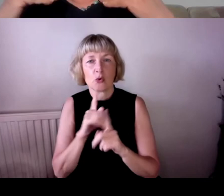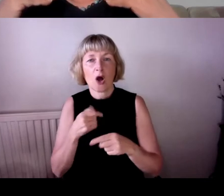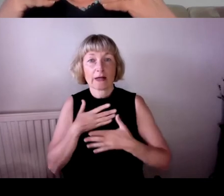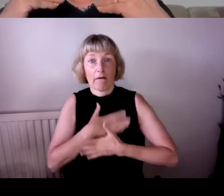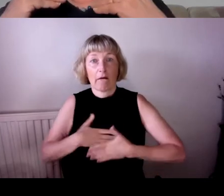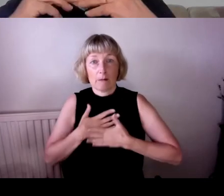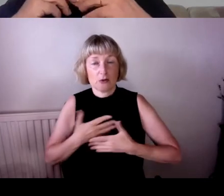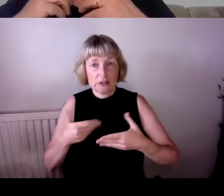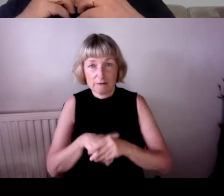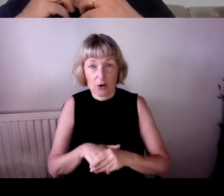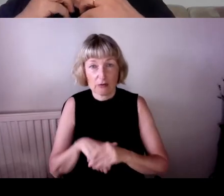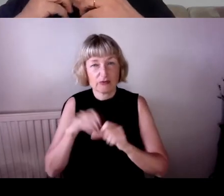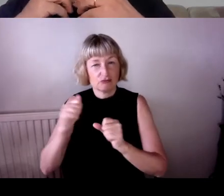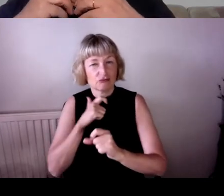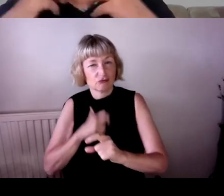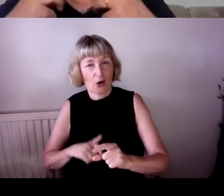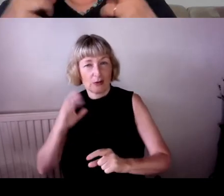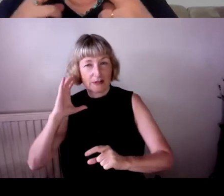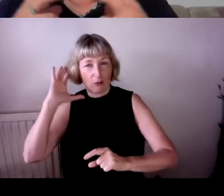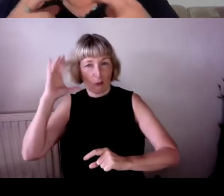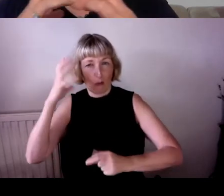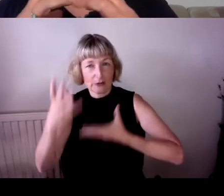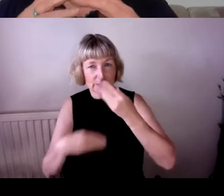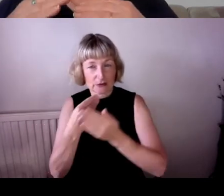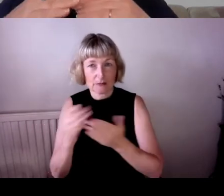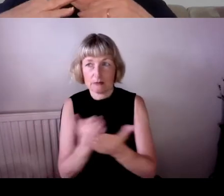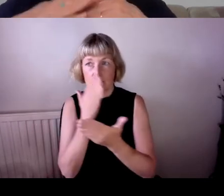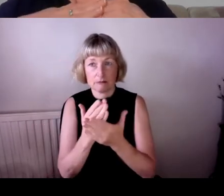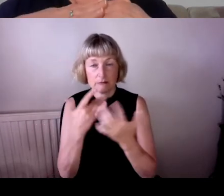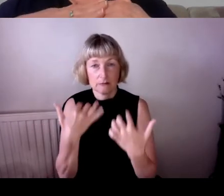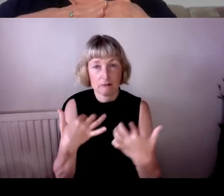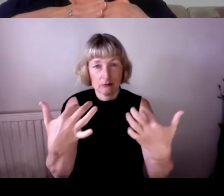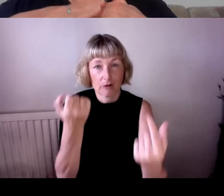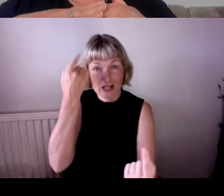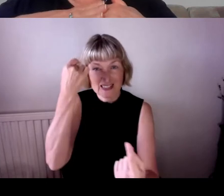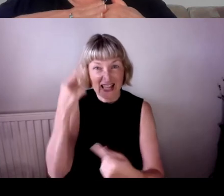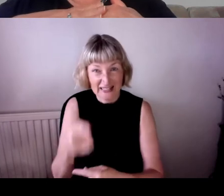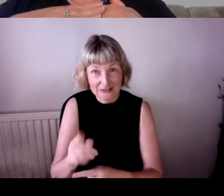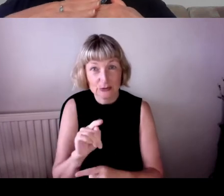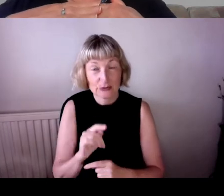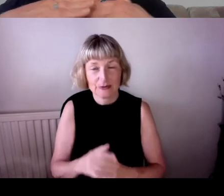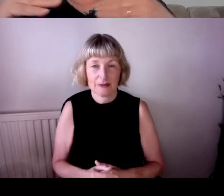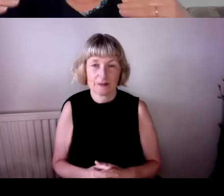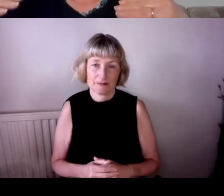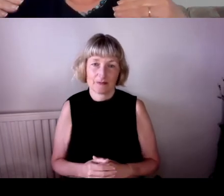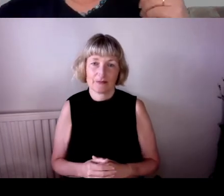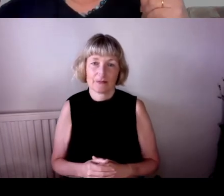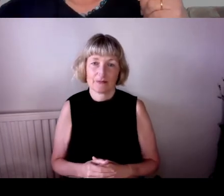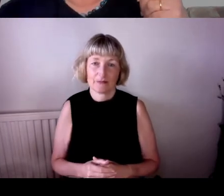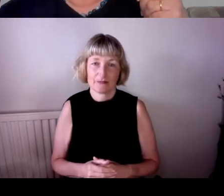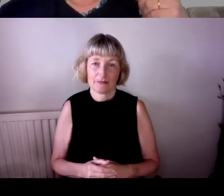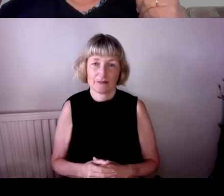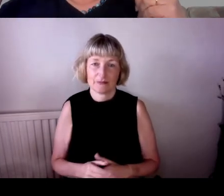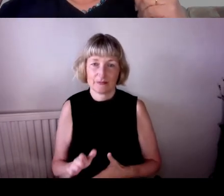actually understand and that this is a description voice. And then it sometimes means that you talk like a speak your